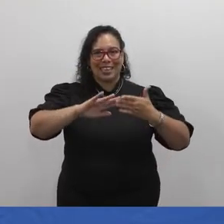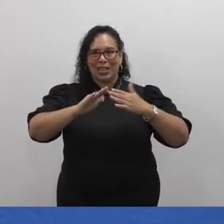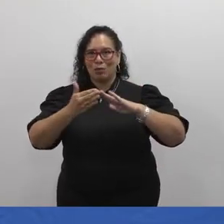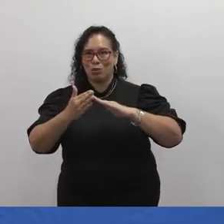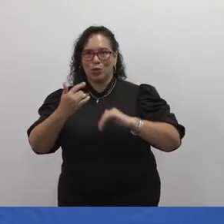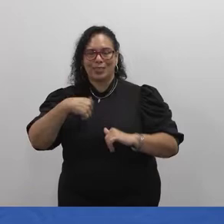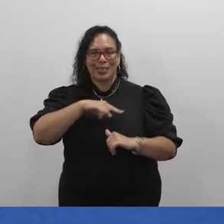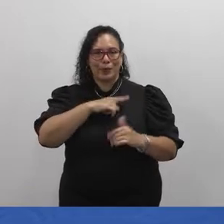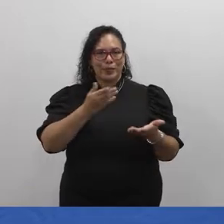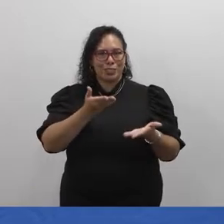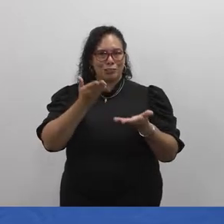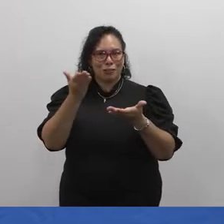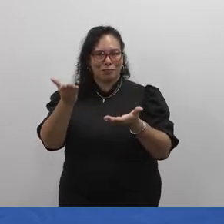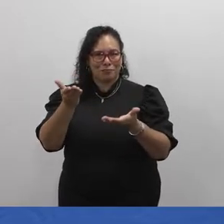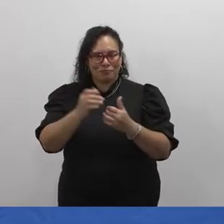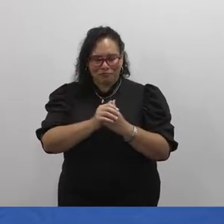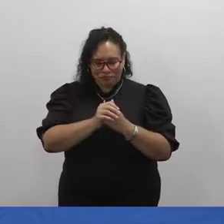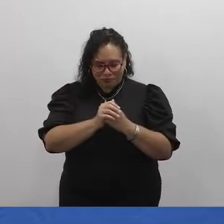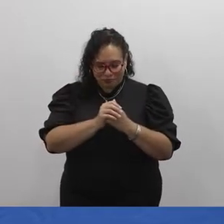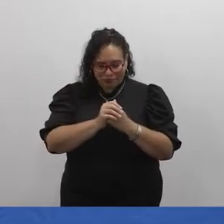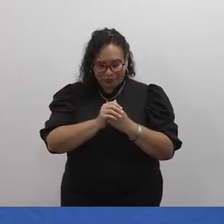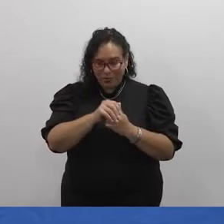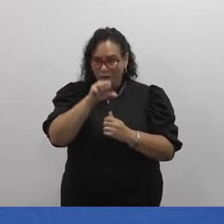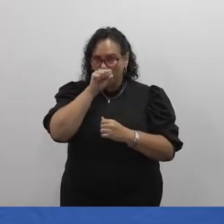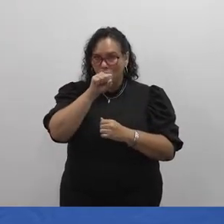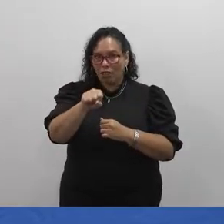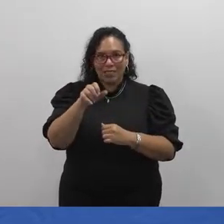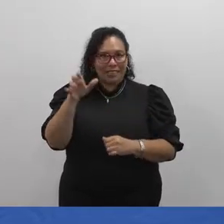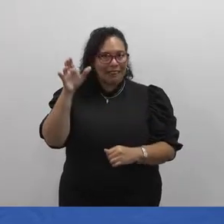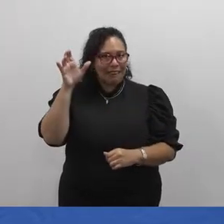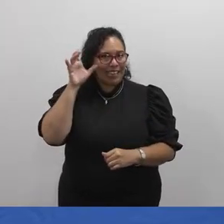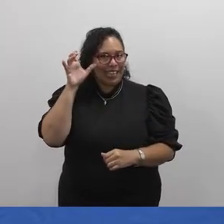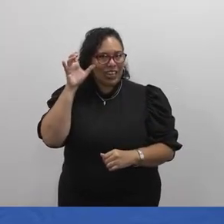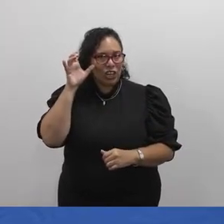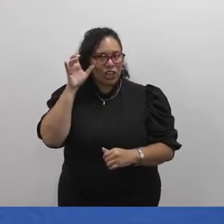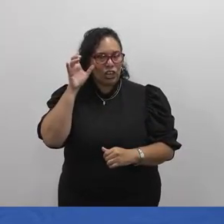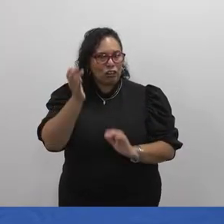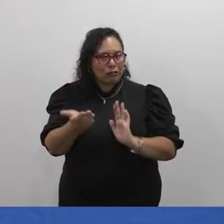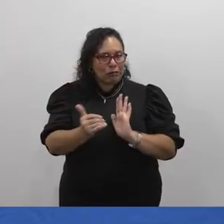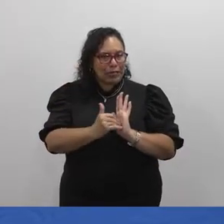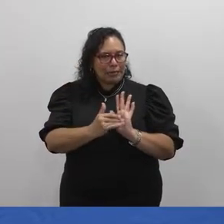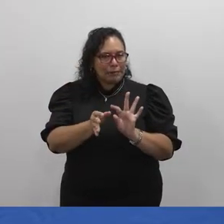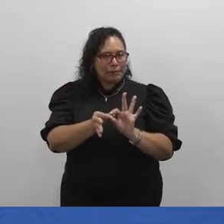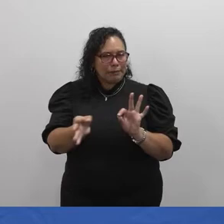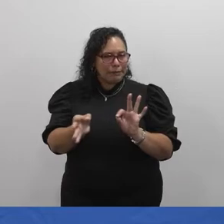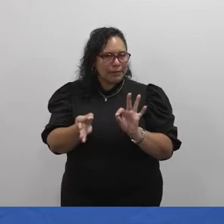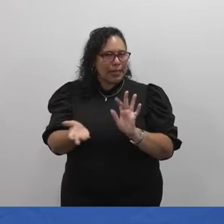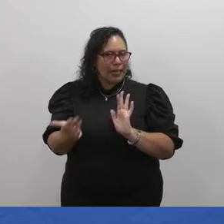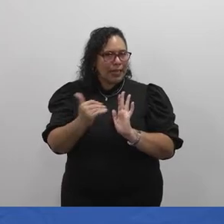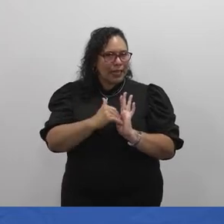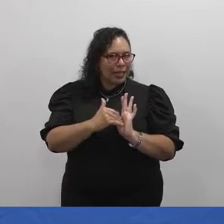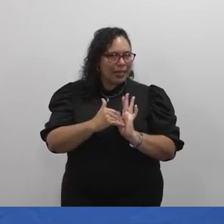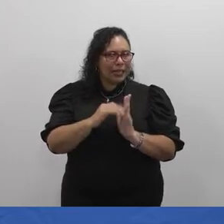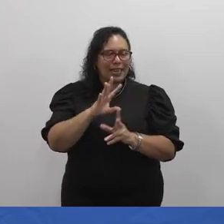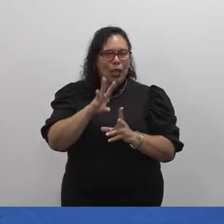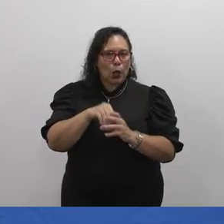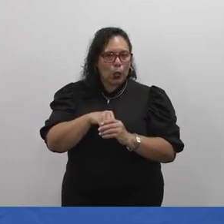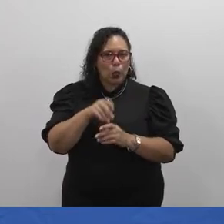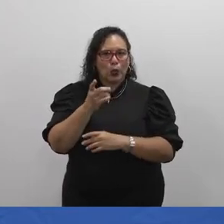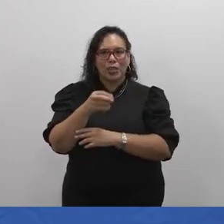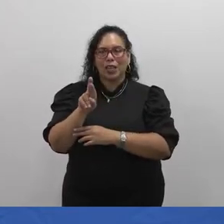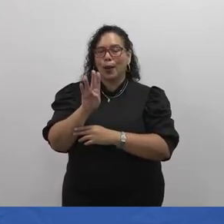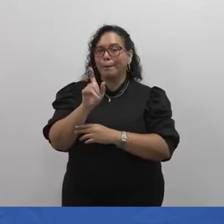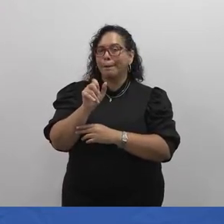we serve. So I'd love to hear just a reiteration, Mr. Miranda, and again, I would include Dr. Baker and the exec